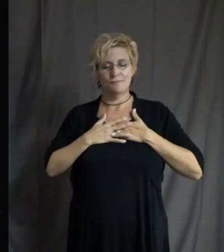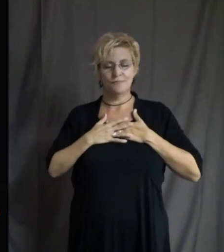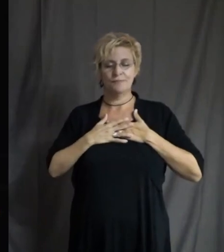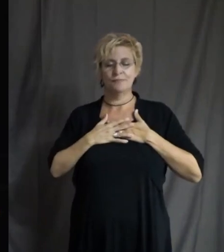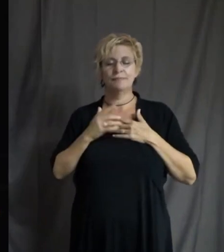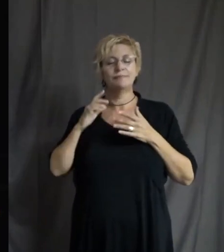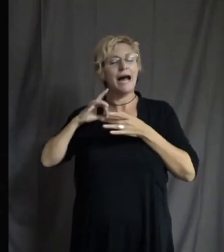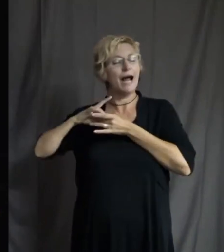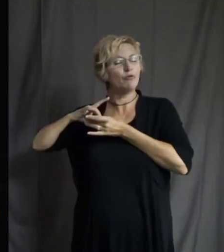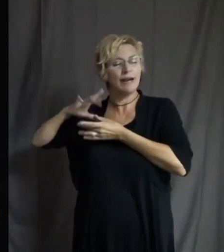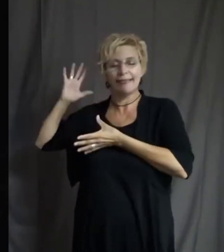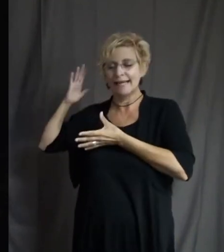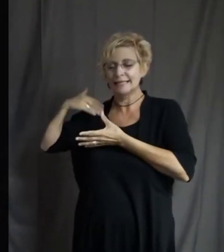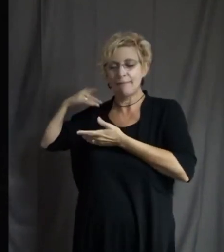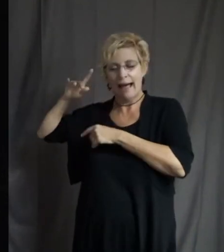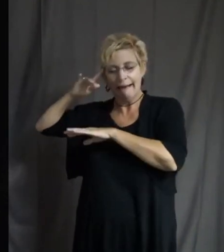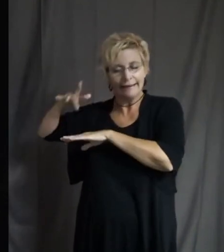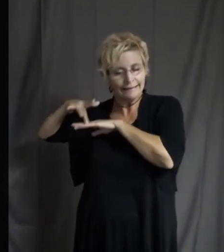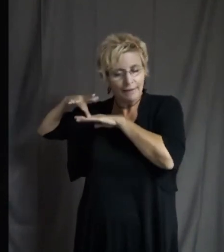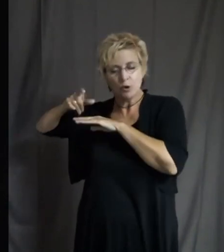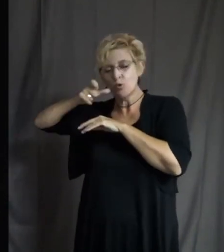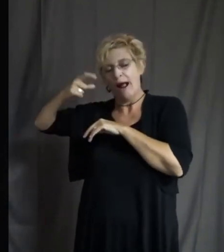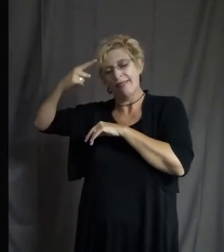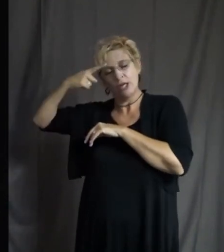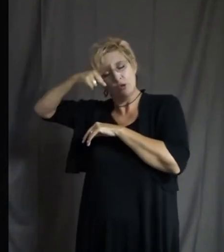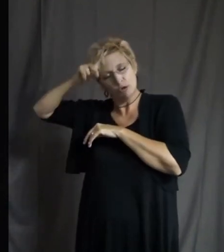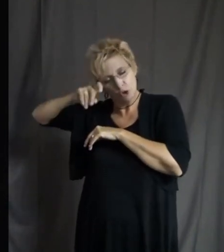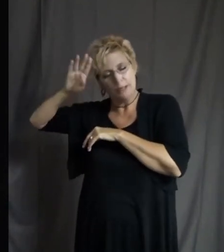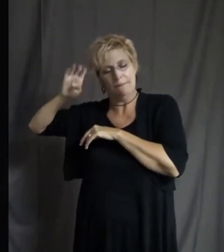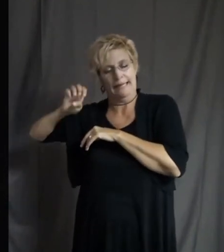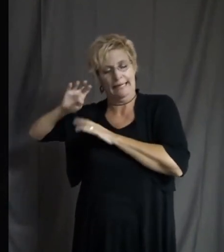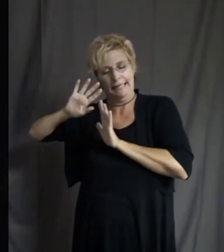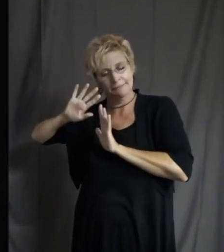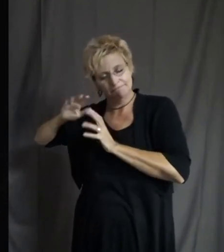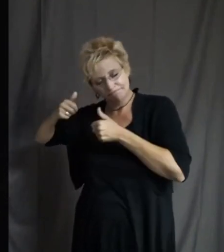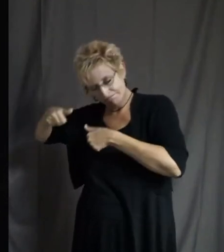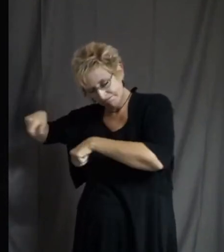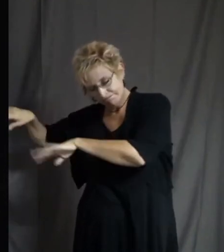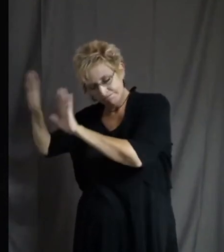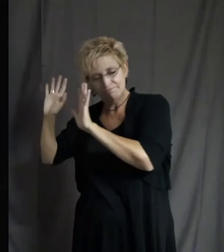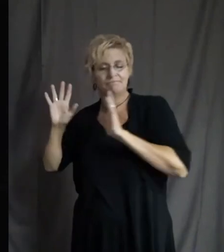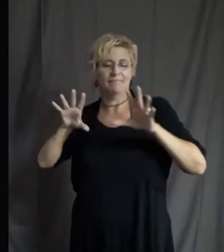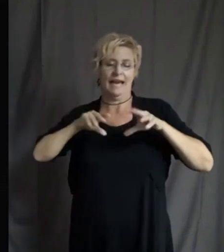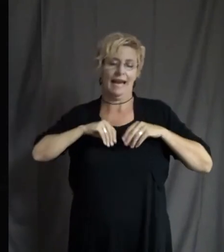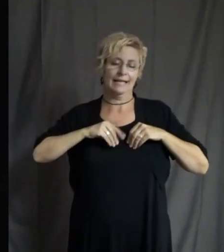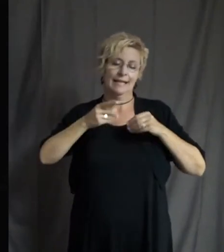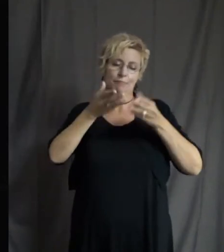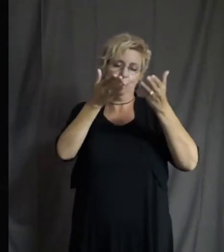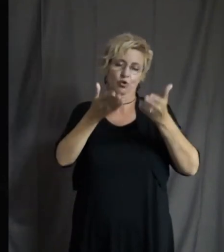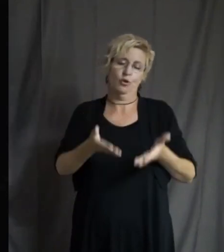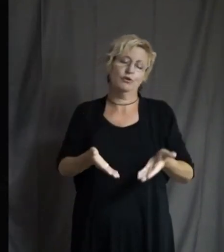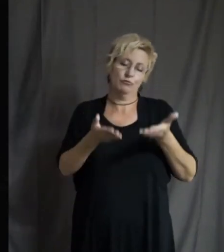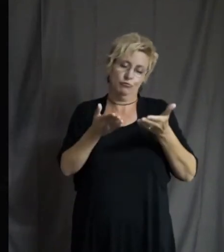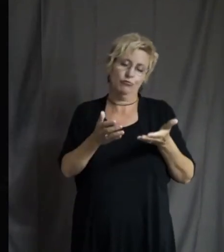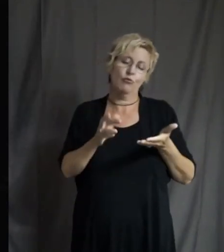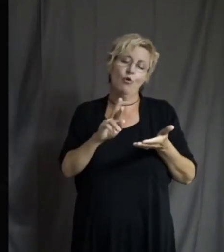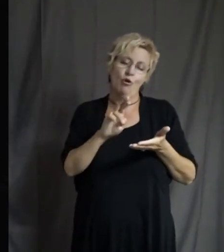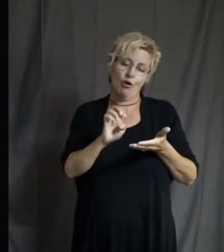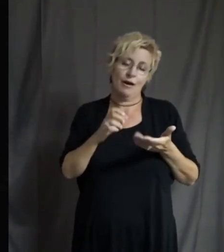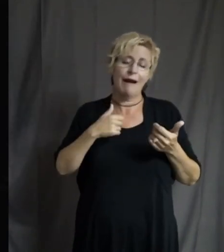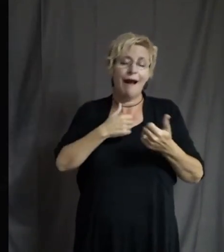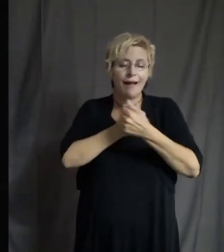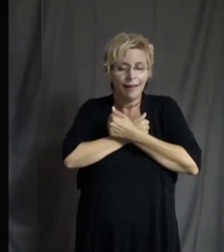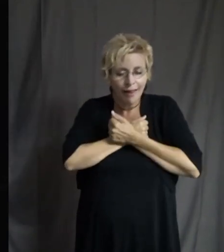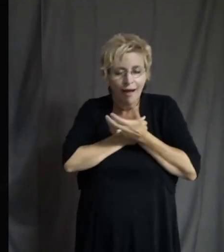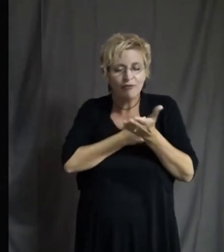And I'm going to say to her, I release my attachment to who I think you should be, and I